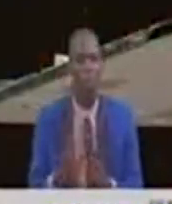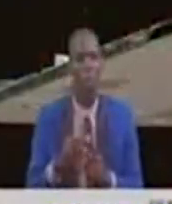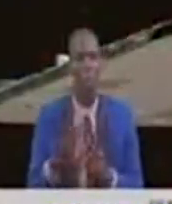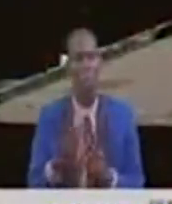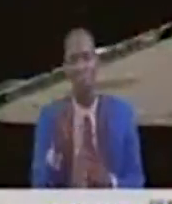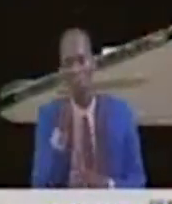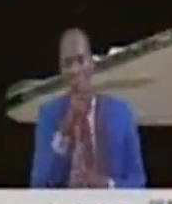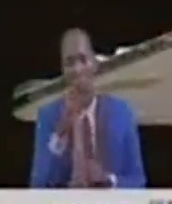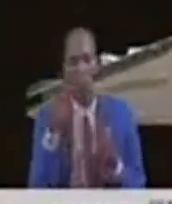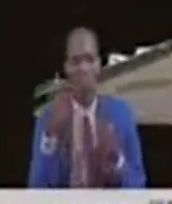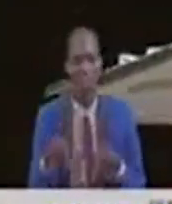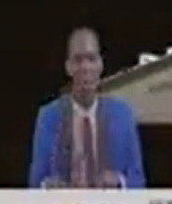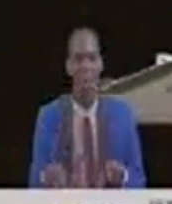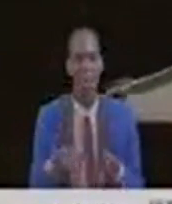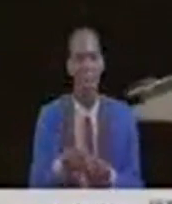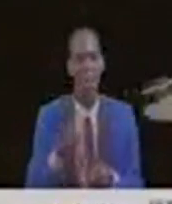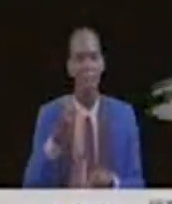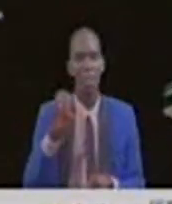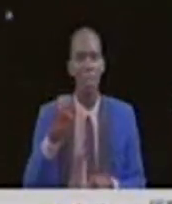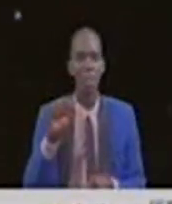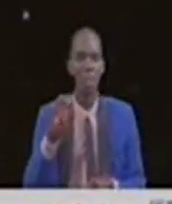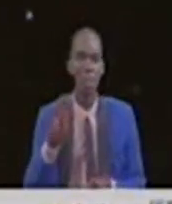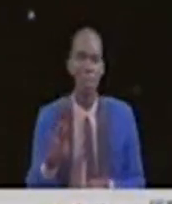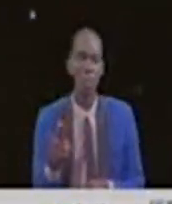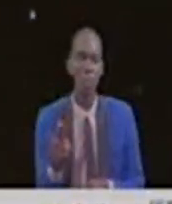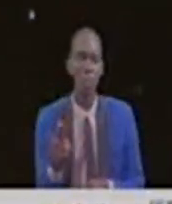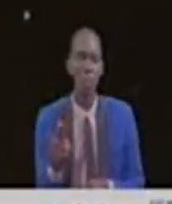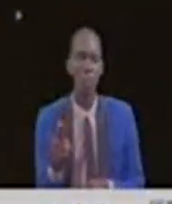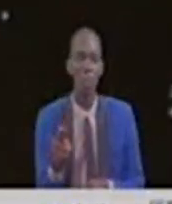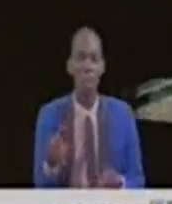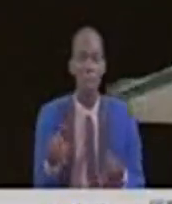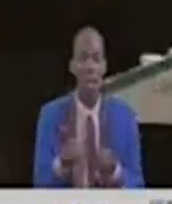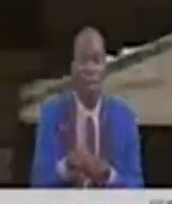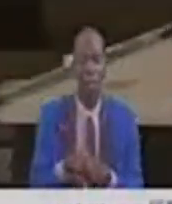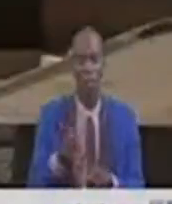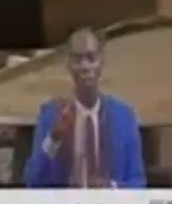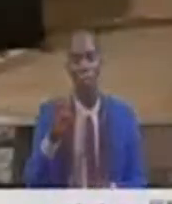profane person as Esau. As